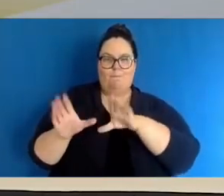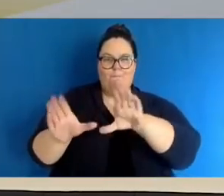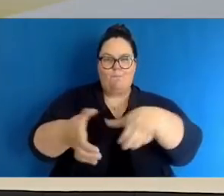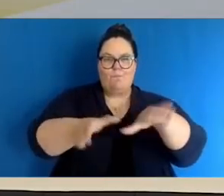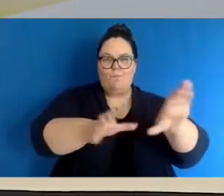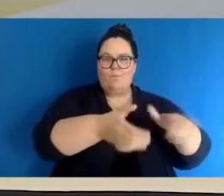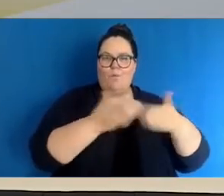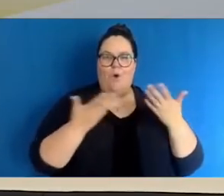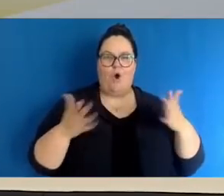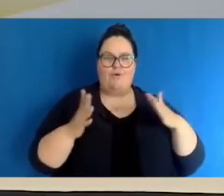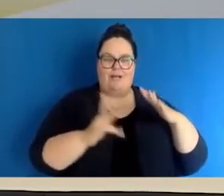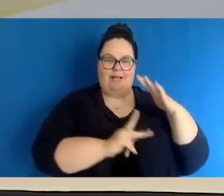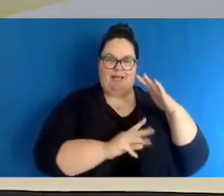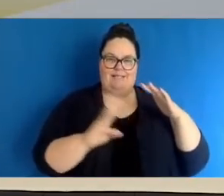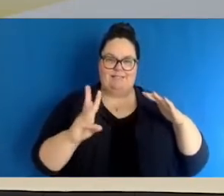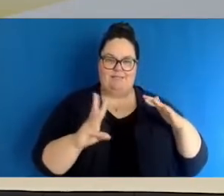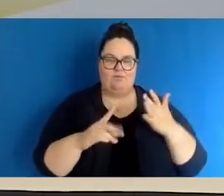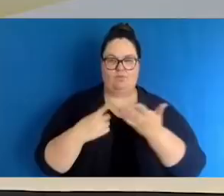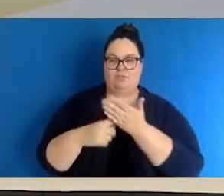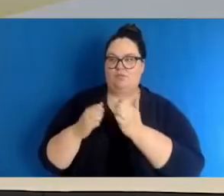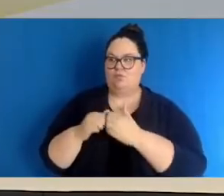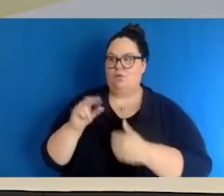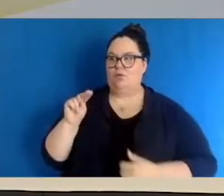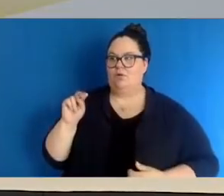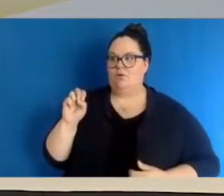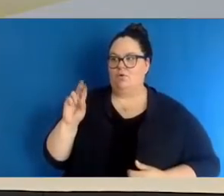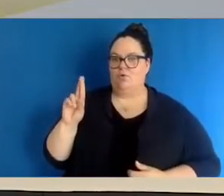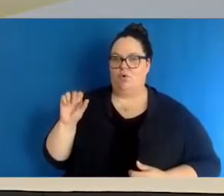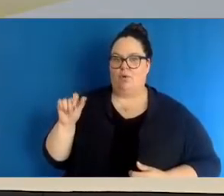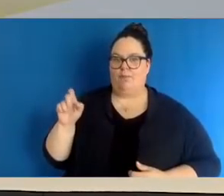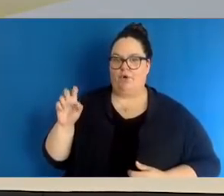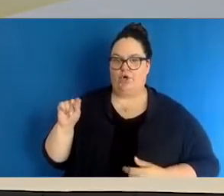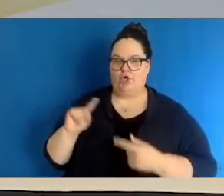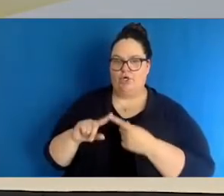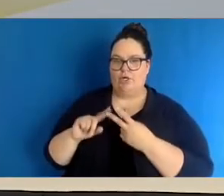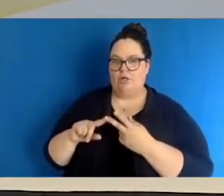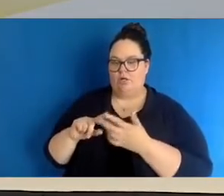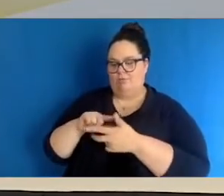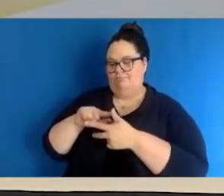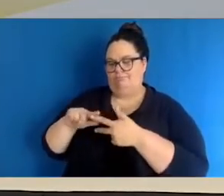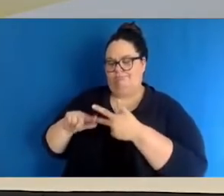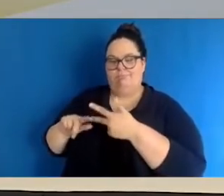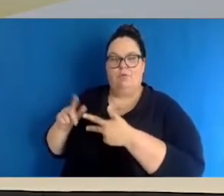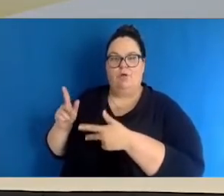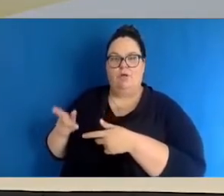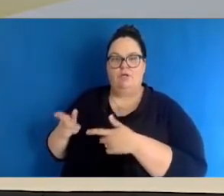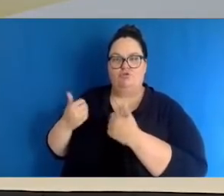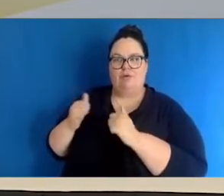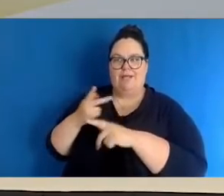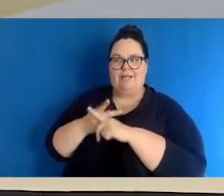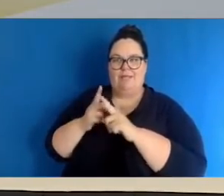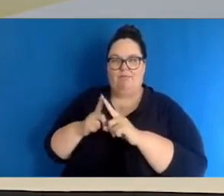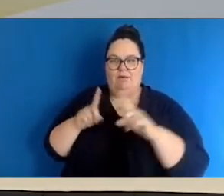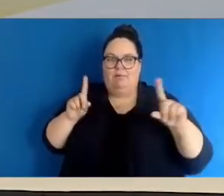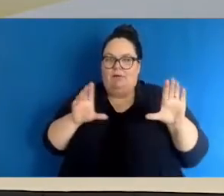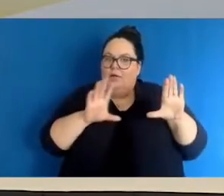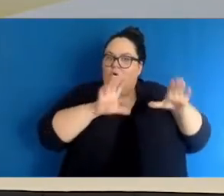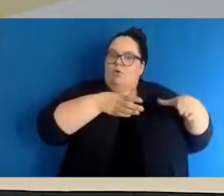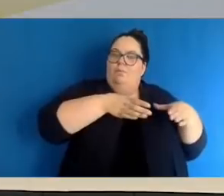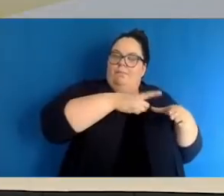levels. We have spoken with Norbert Carpenter and Gilles about trying to maintain some degree of cohorting